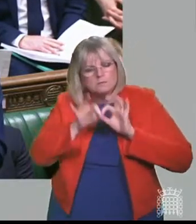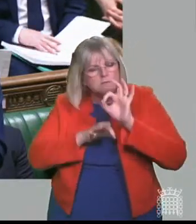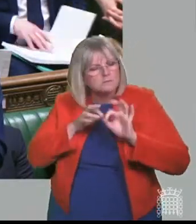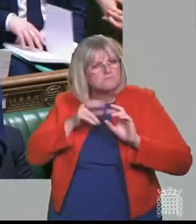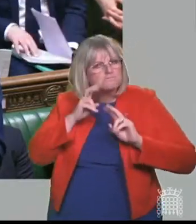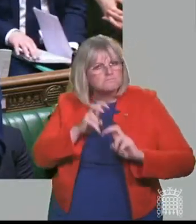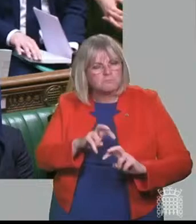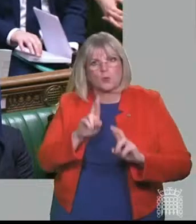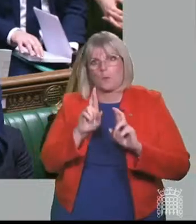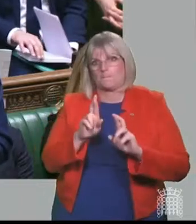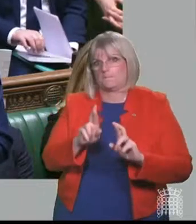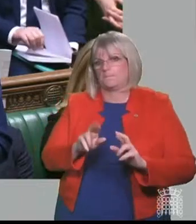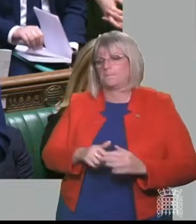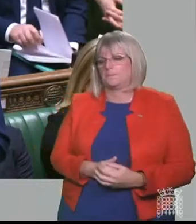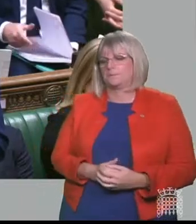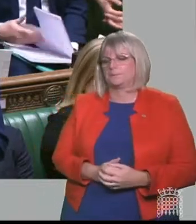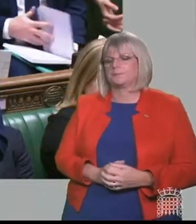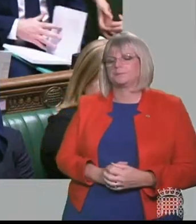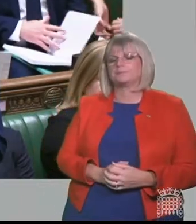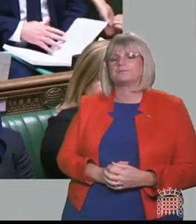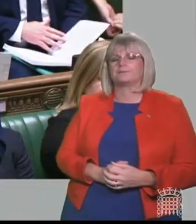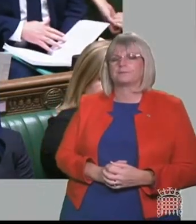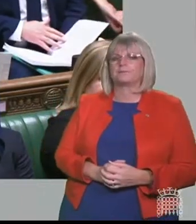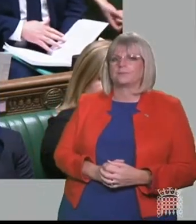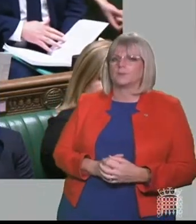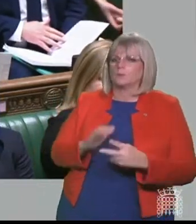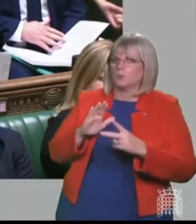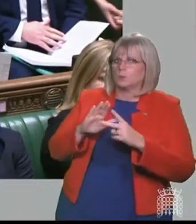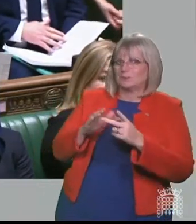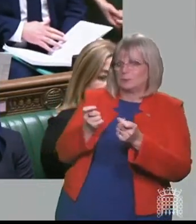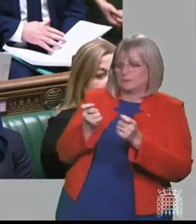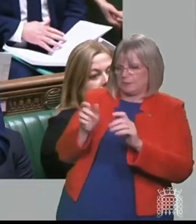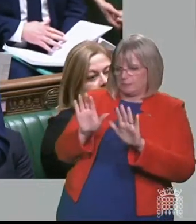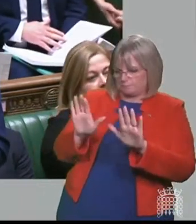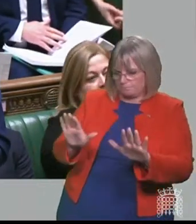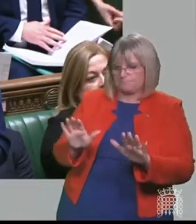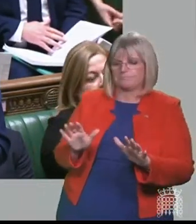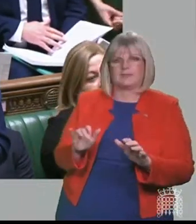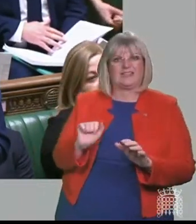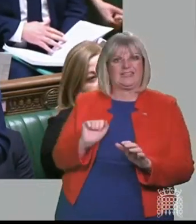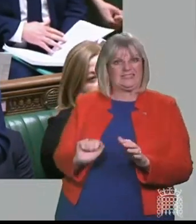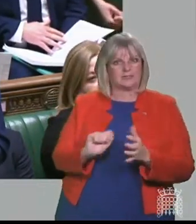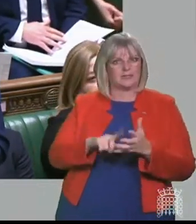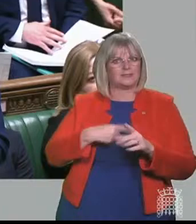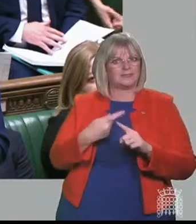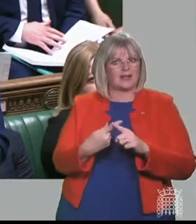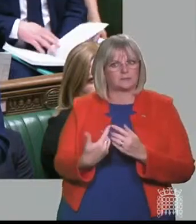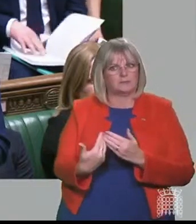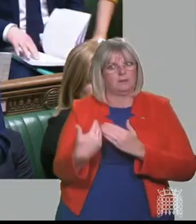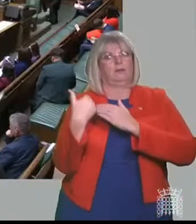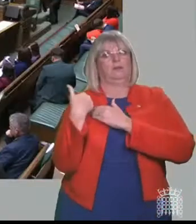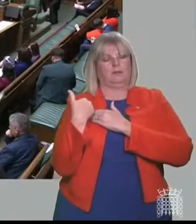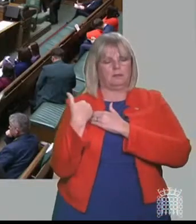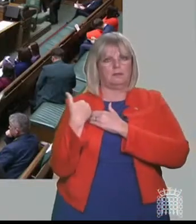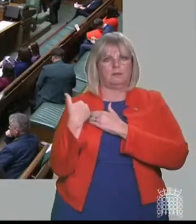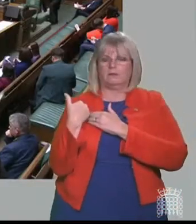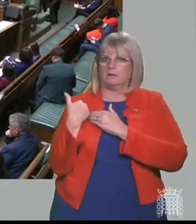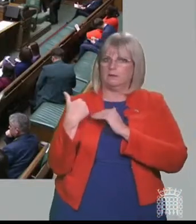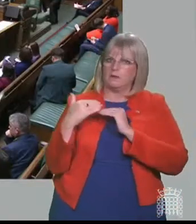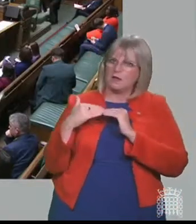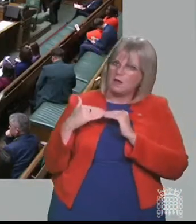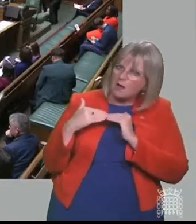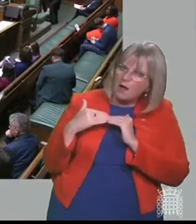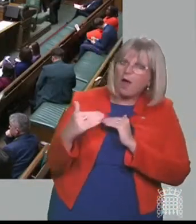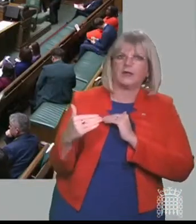Madam Deputy Speaker, as I said, the burden is still high for people. The tax burden in the UK is still the highest it's been in